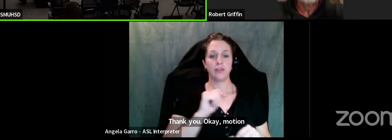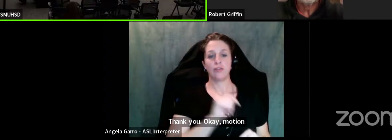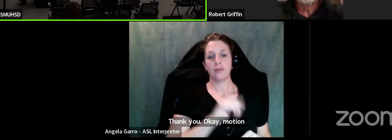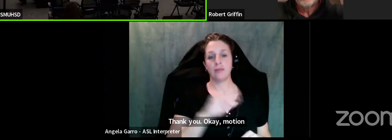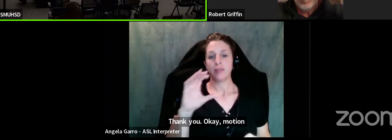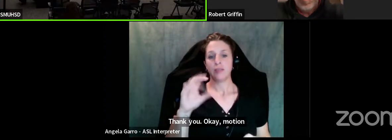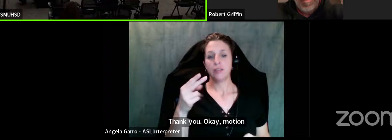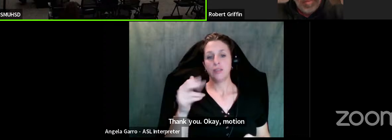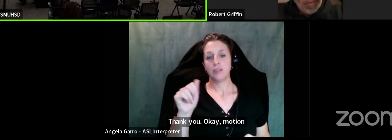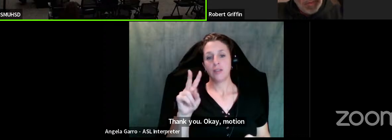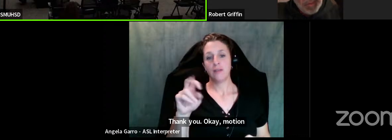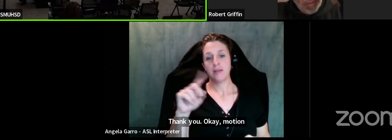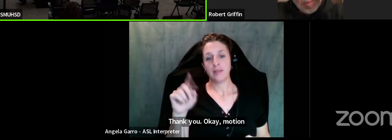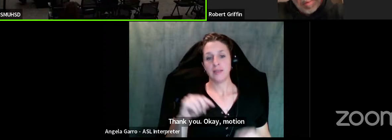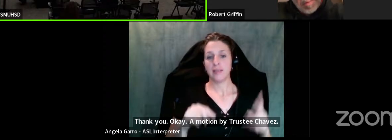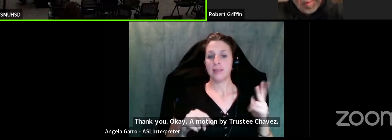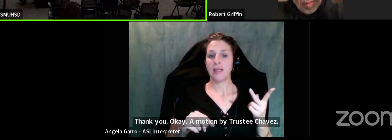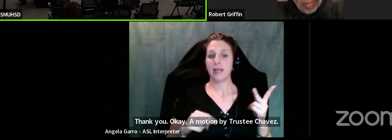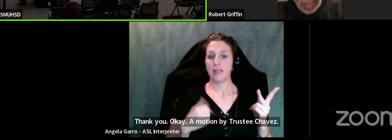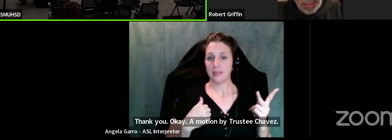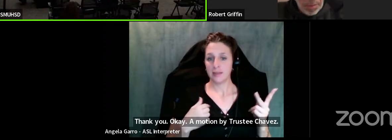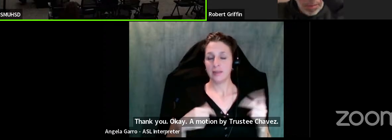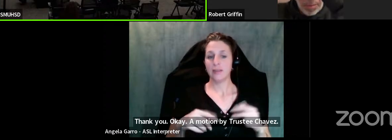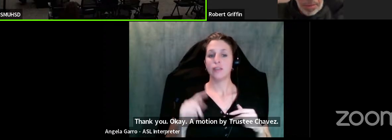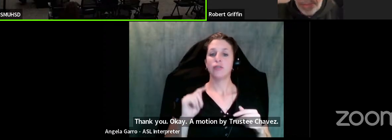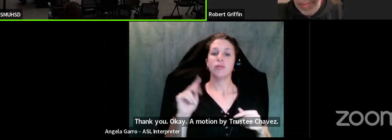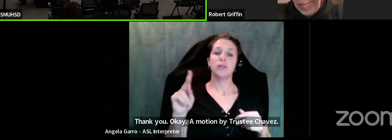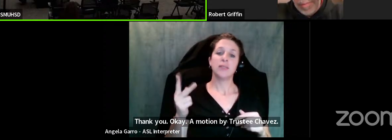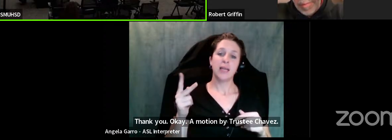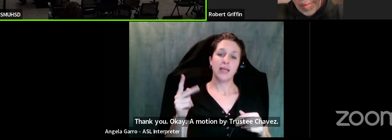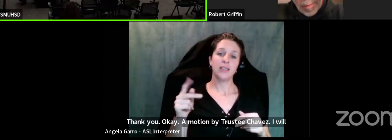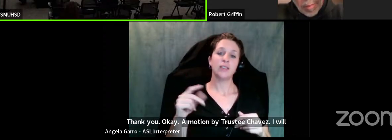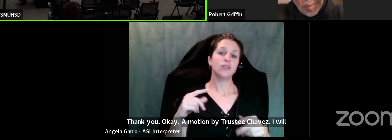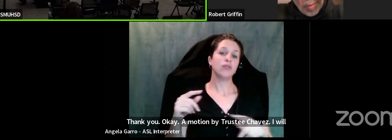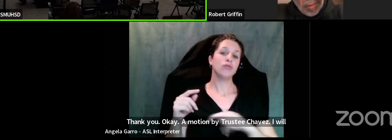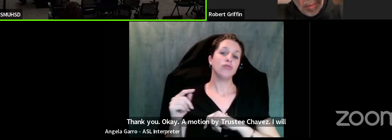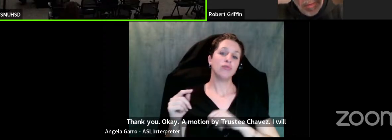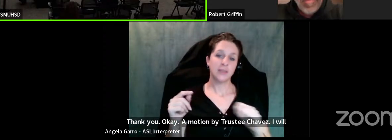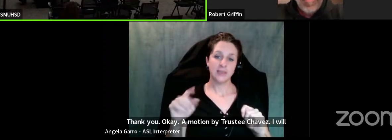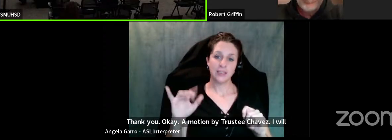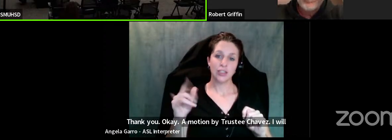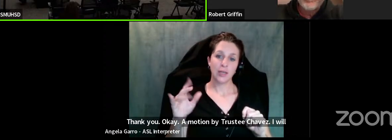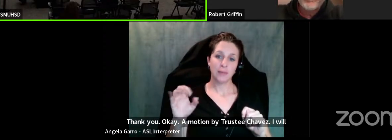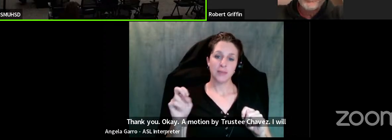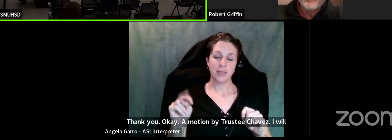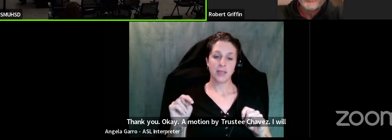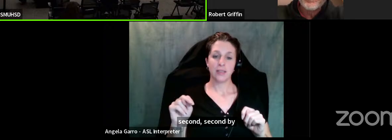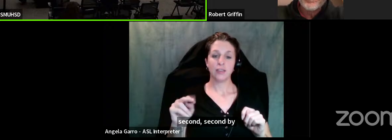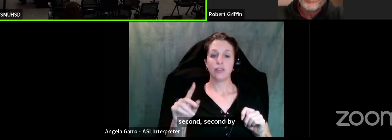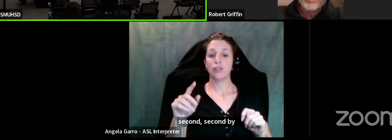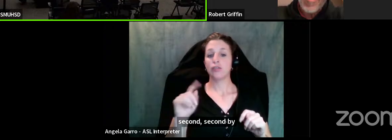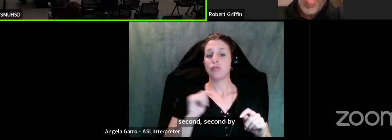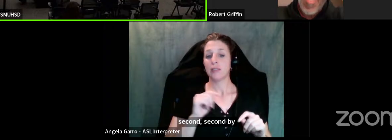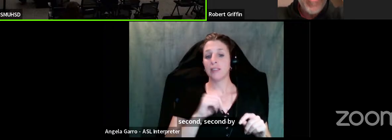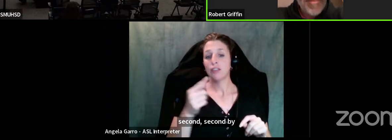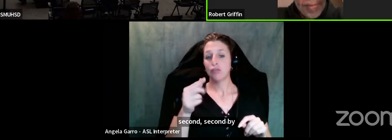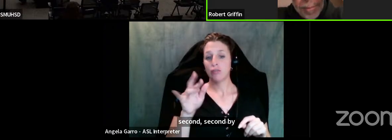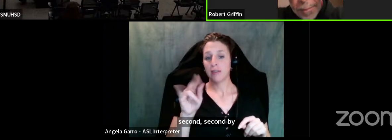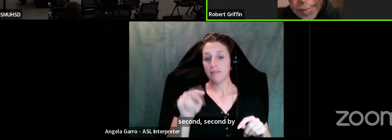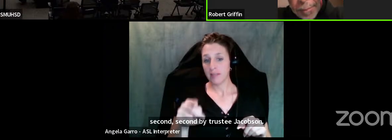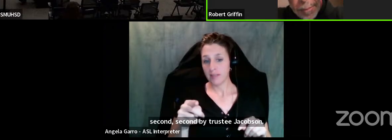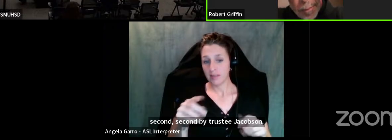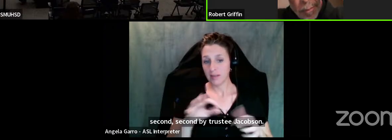Chavez, I will second. second by Trustee Jacobson. Trustee Griffin, how do you vote?